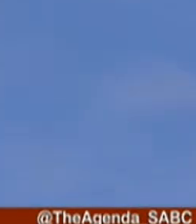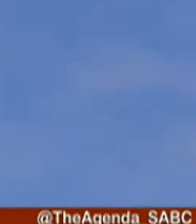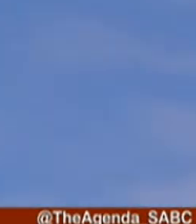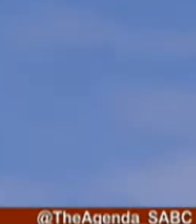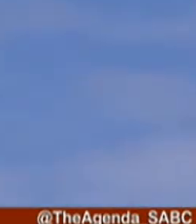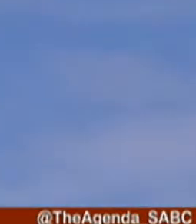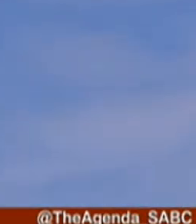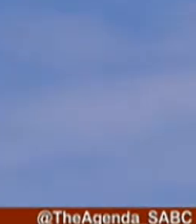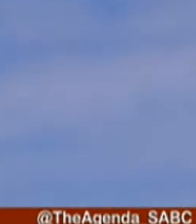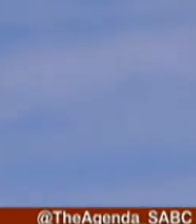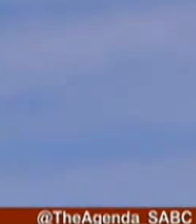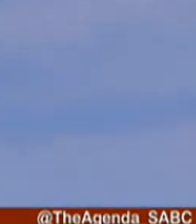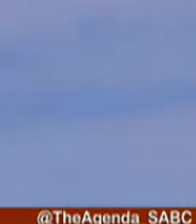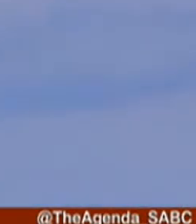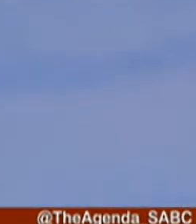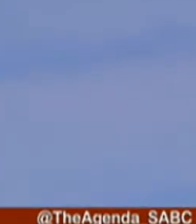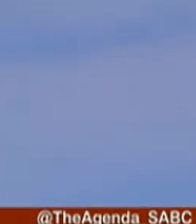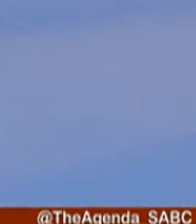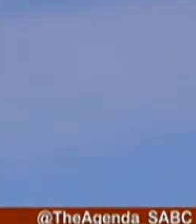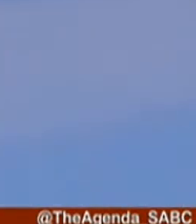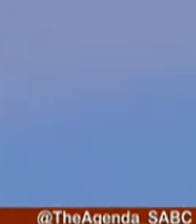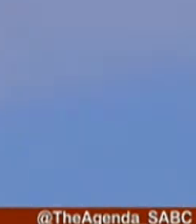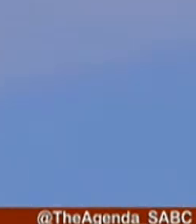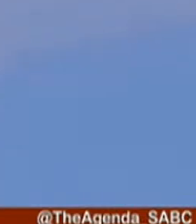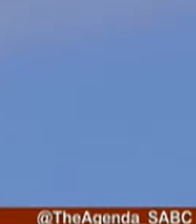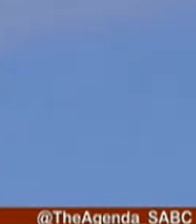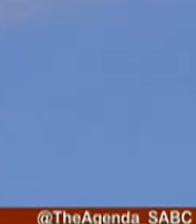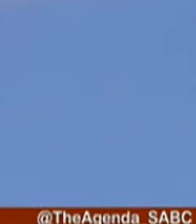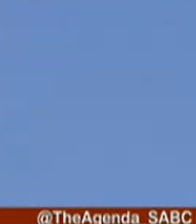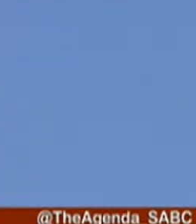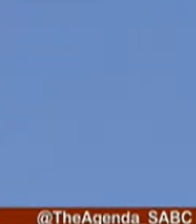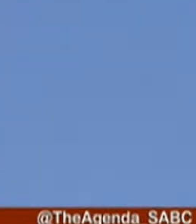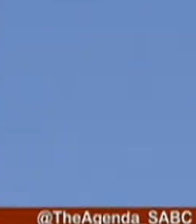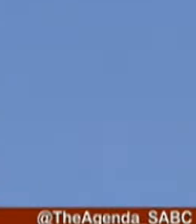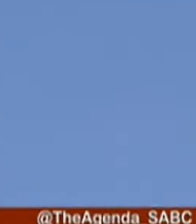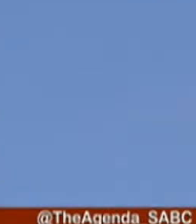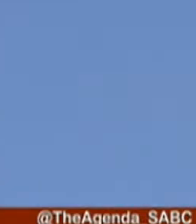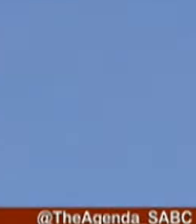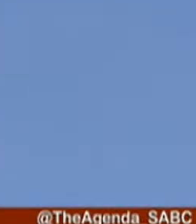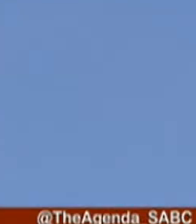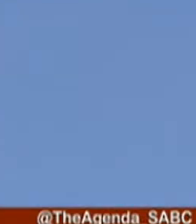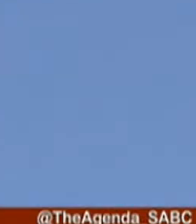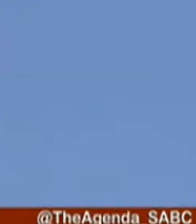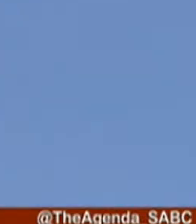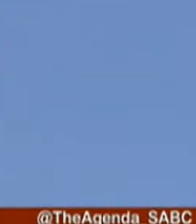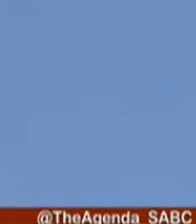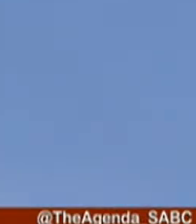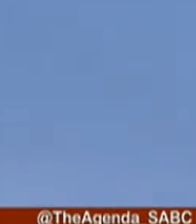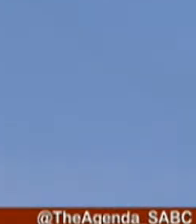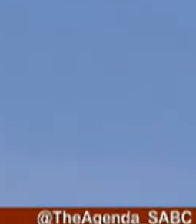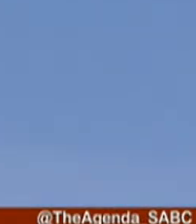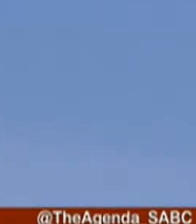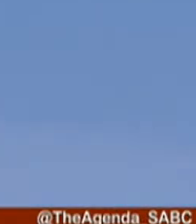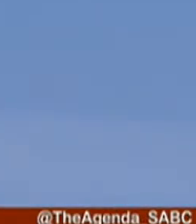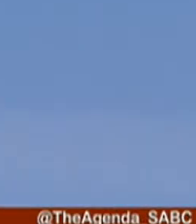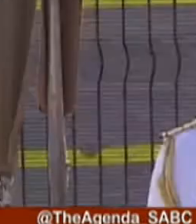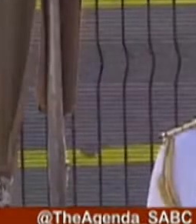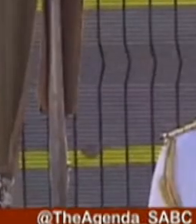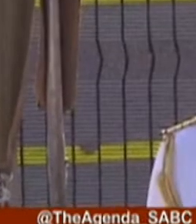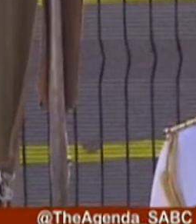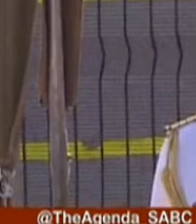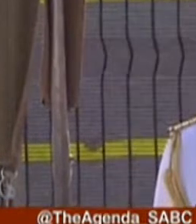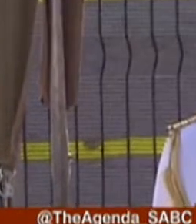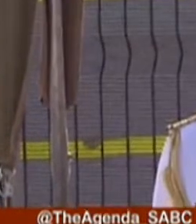Also, just to indicate that the Commander-in-Chief of the Army is now here today in Botshabelo to lead